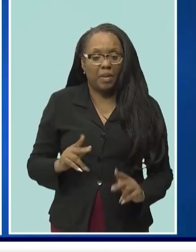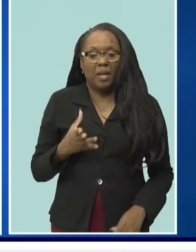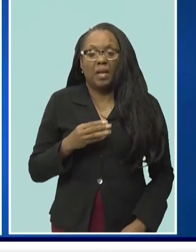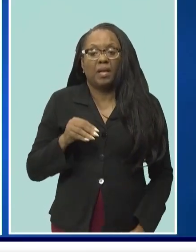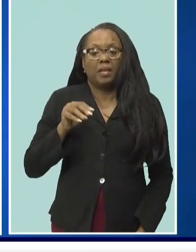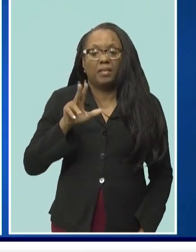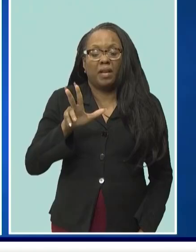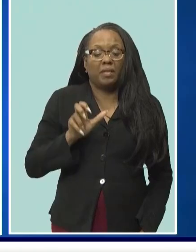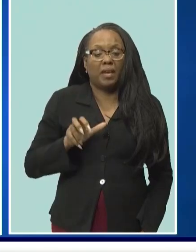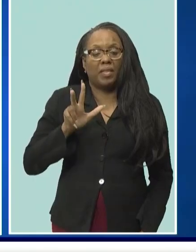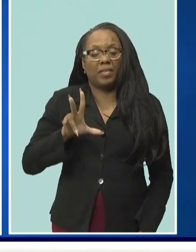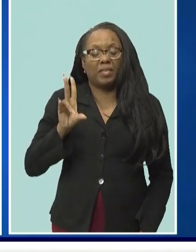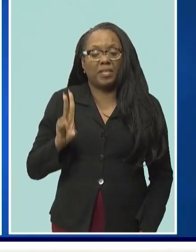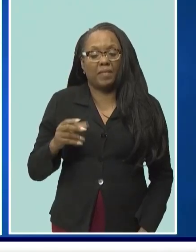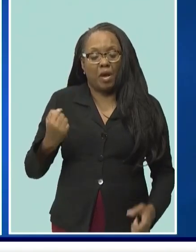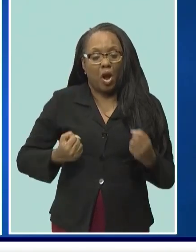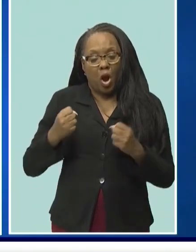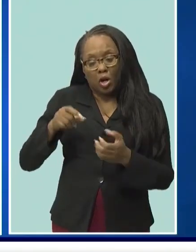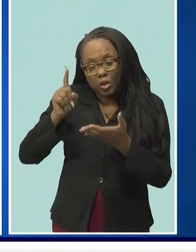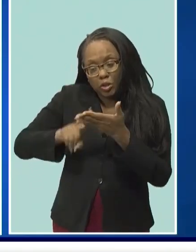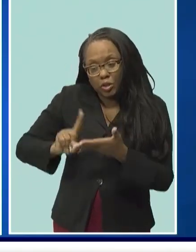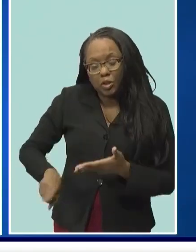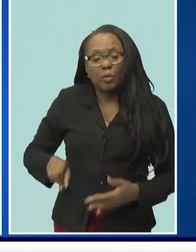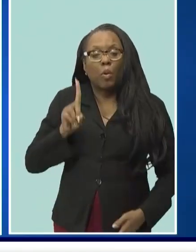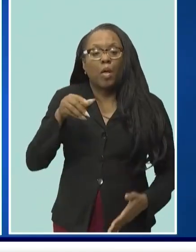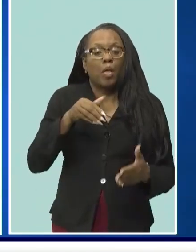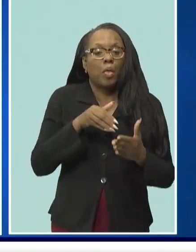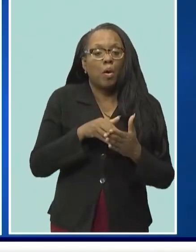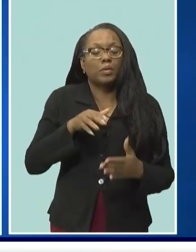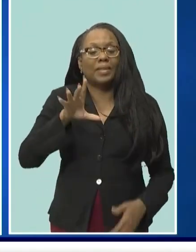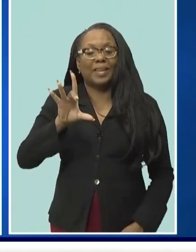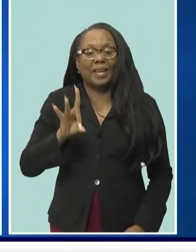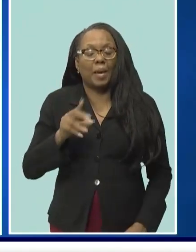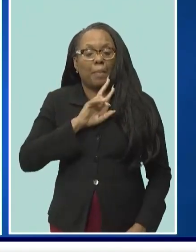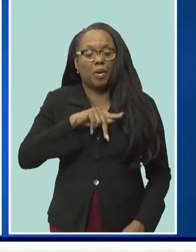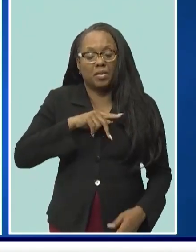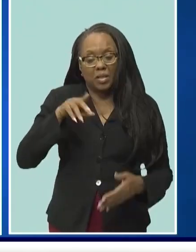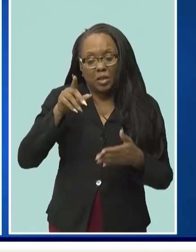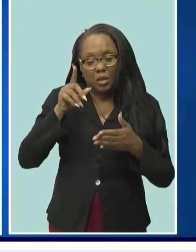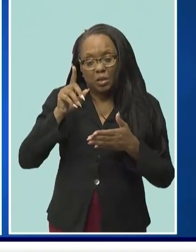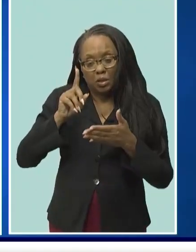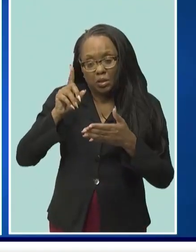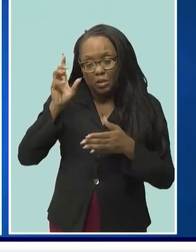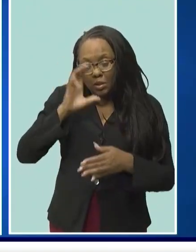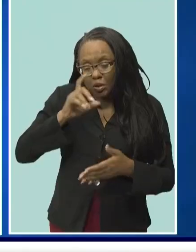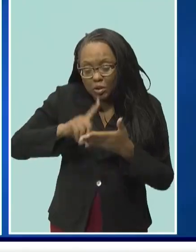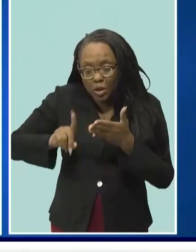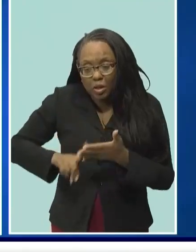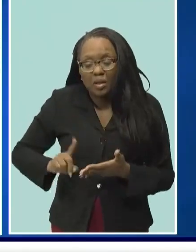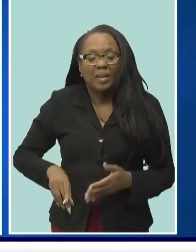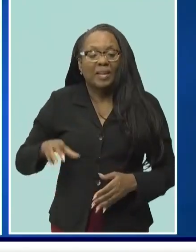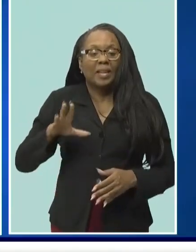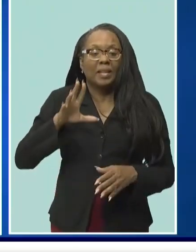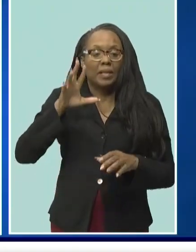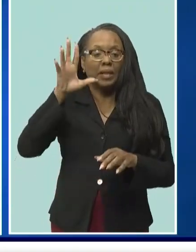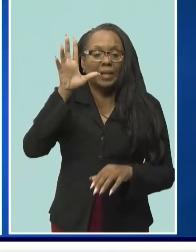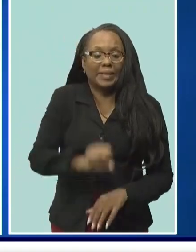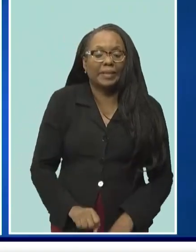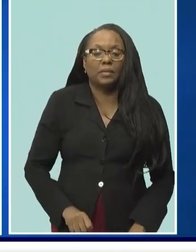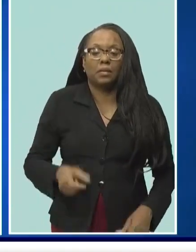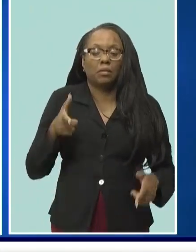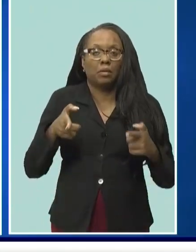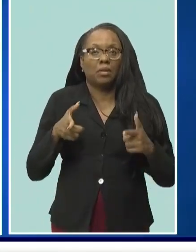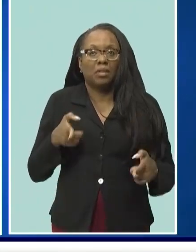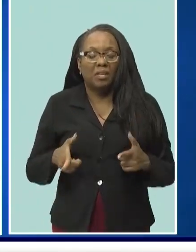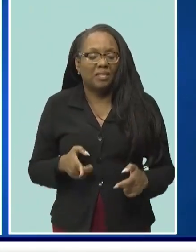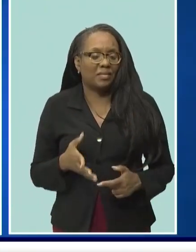337 vehicle searches, 1,098 personal searches, seized a number of firearms and 67